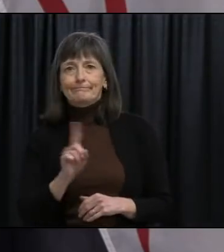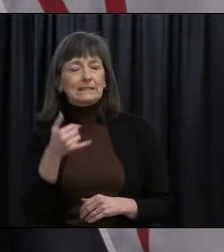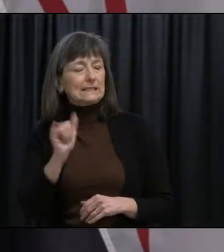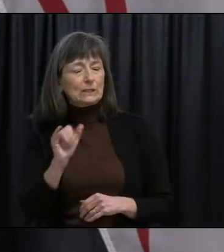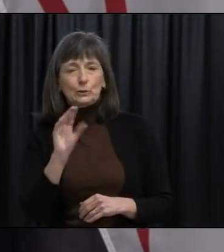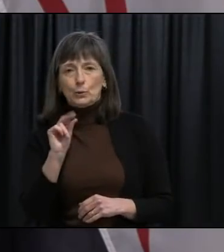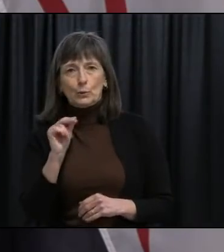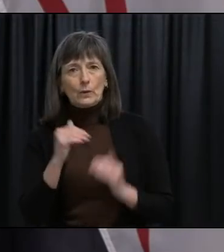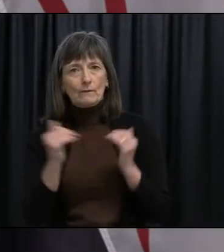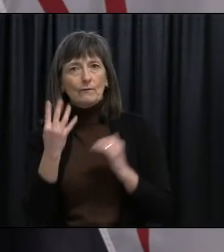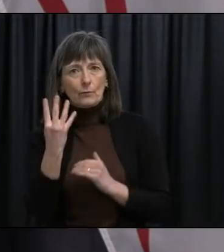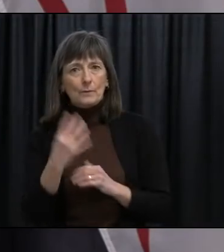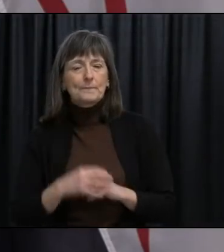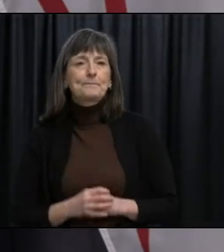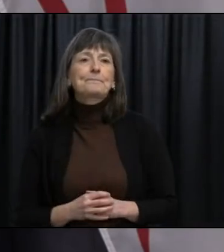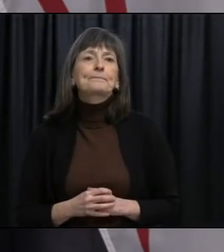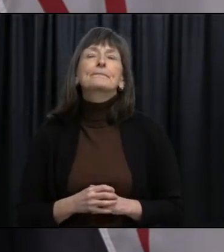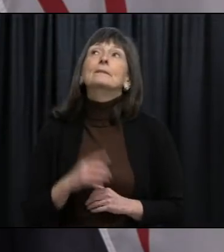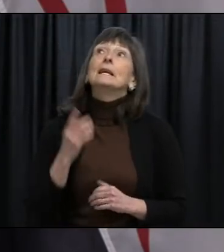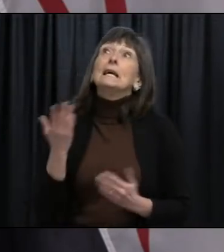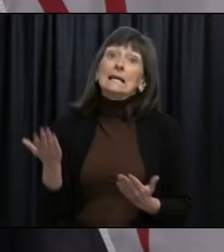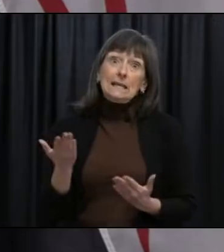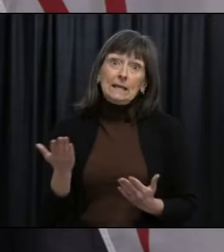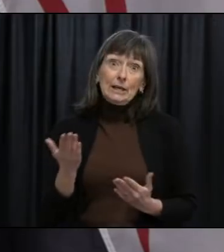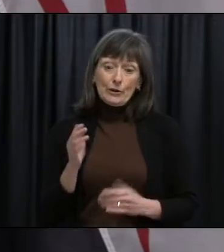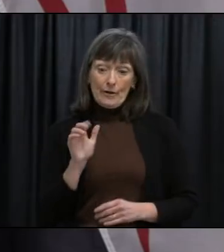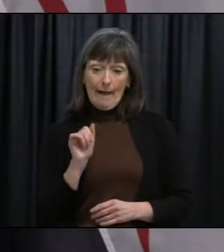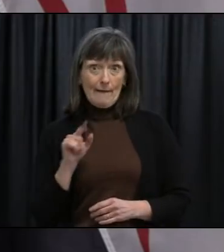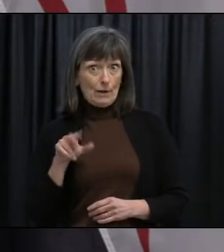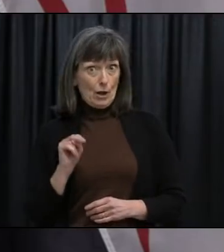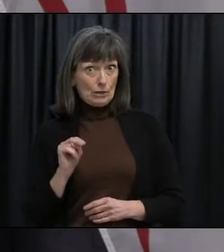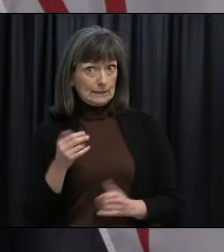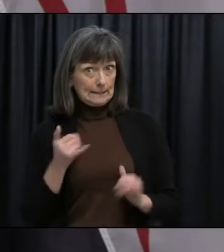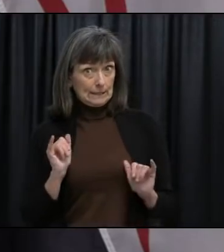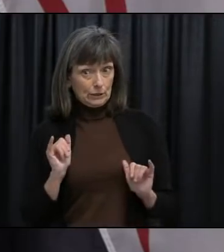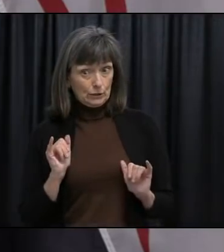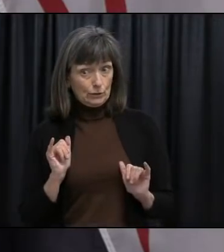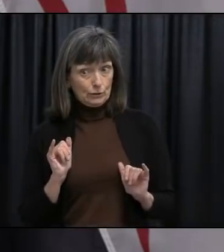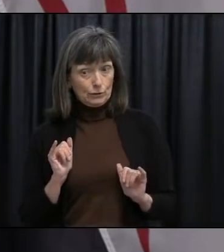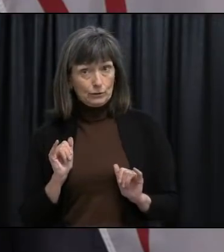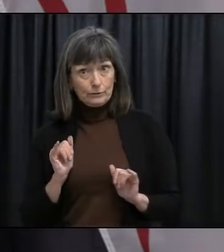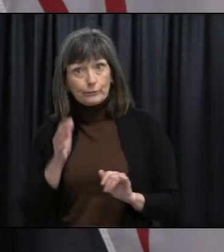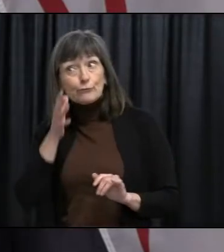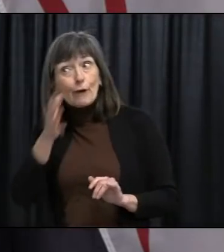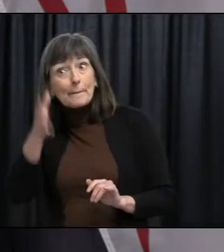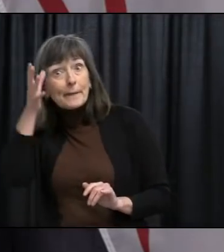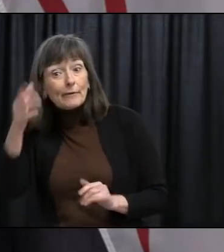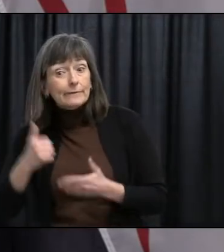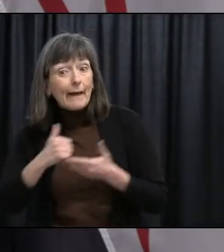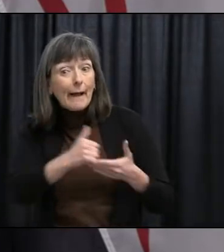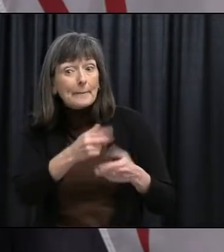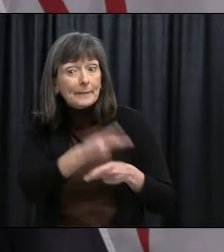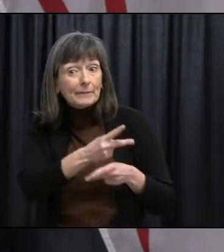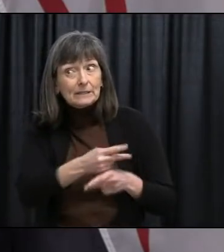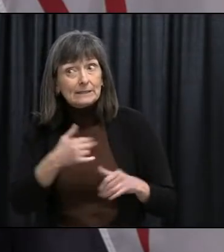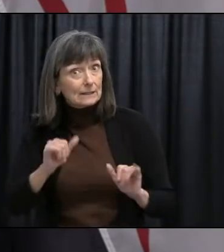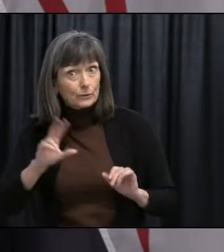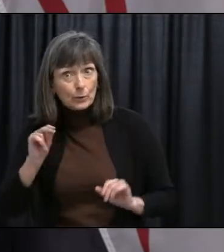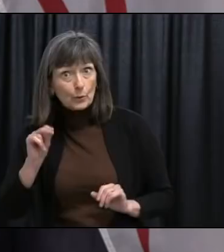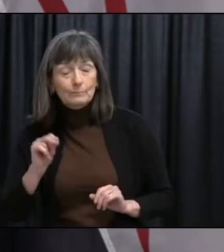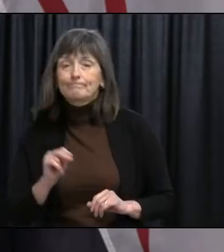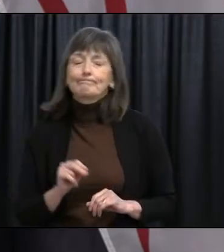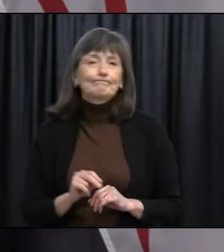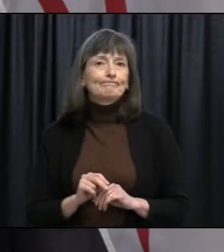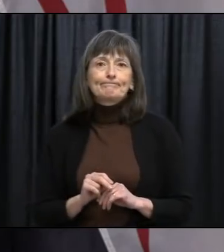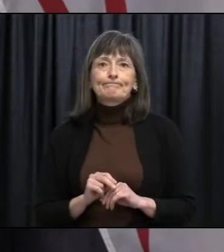But here on the Avalon, you can't have those essential. So at this time, the Avalon would